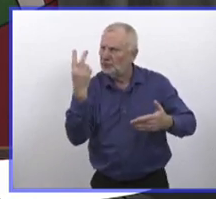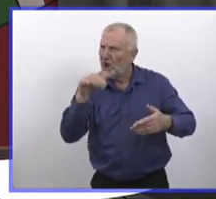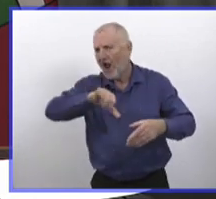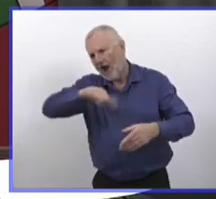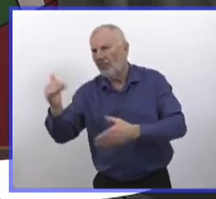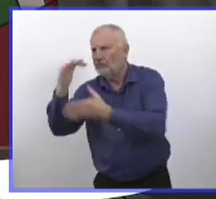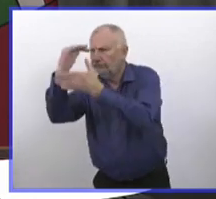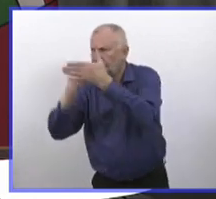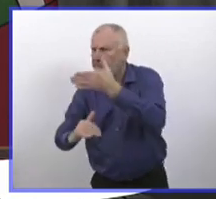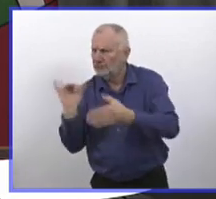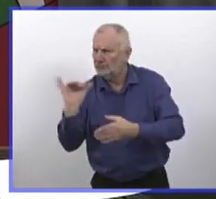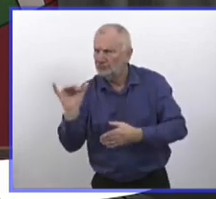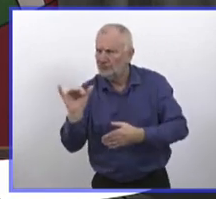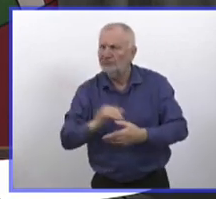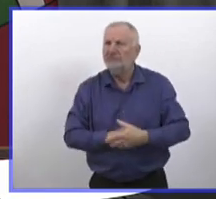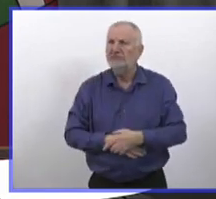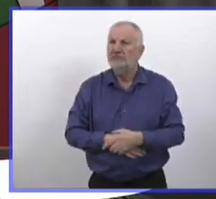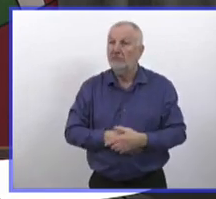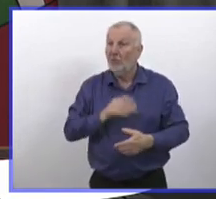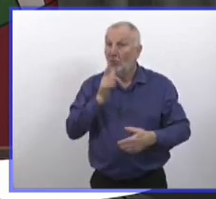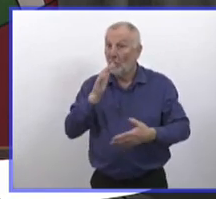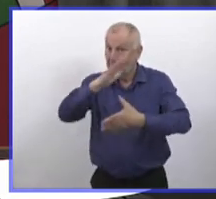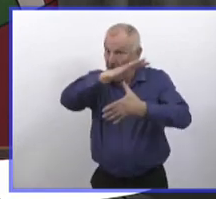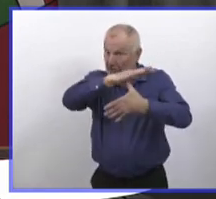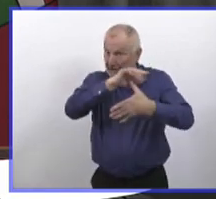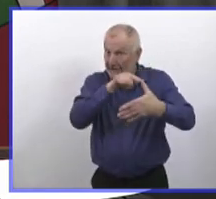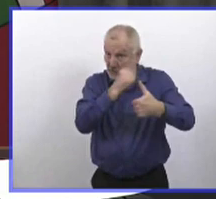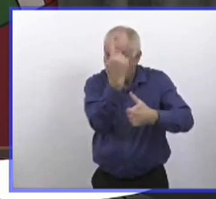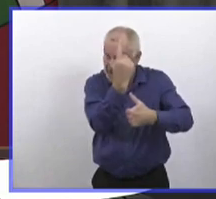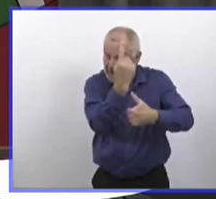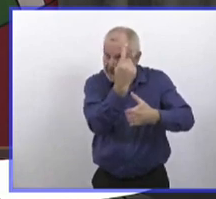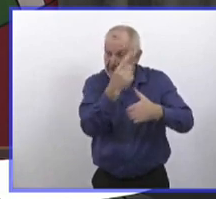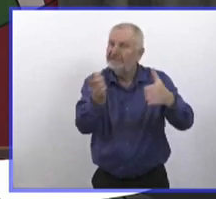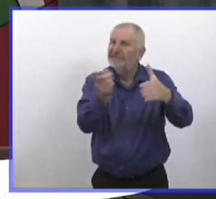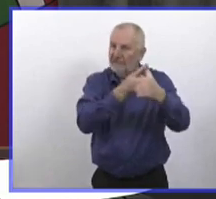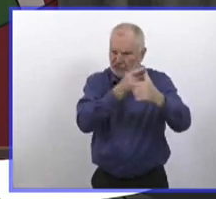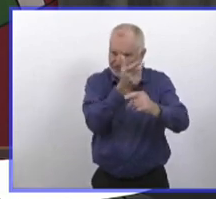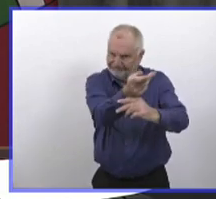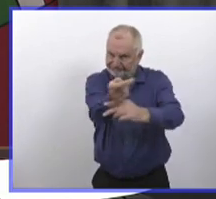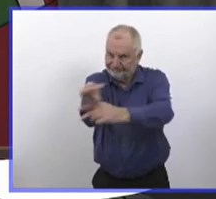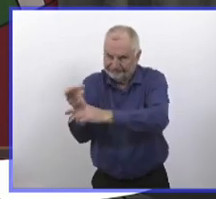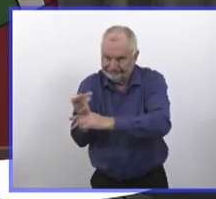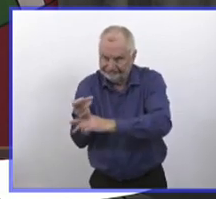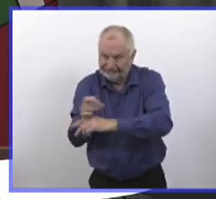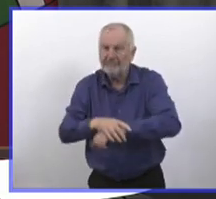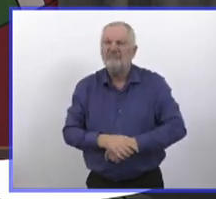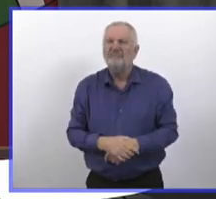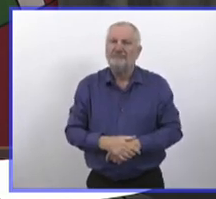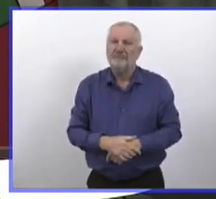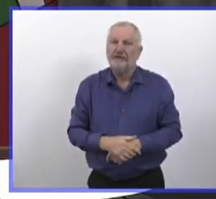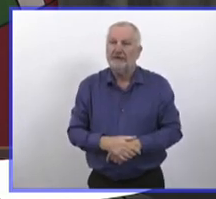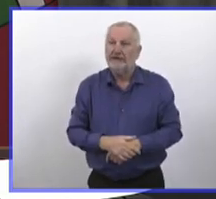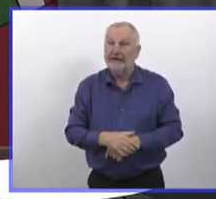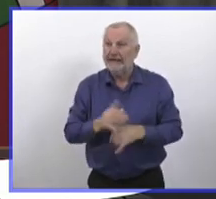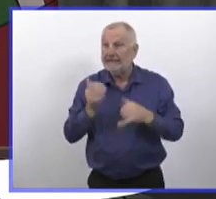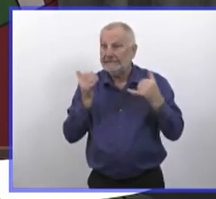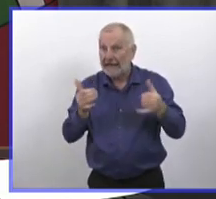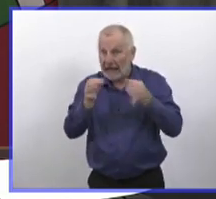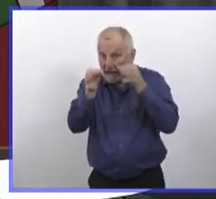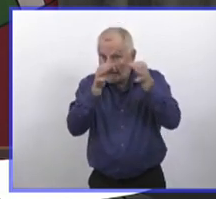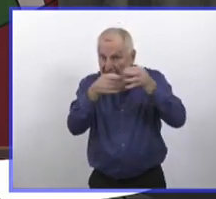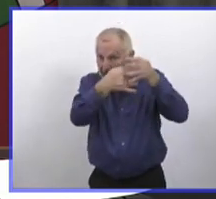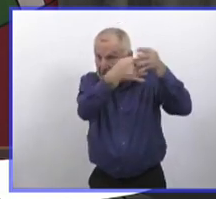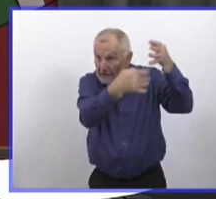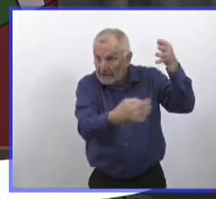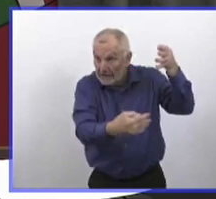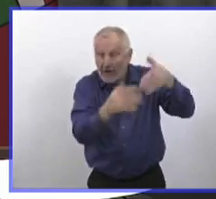on priority list 1 be immunized first. So today I'm going to go through the priority list 1, but I do encourage anyone who